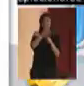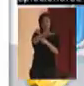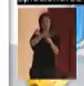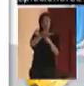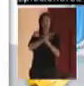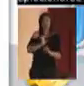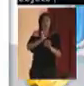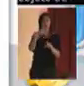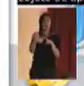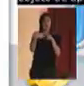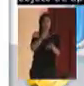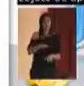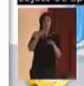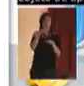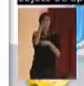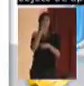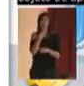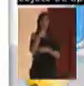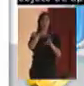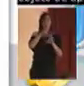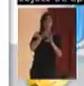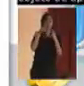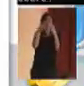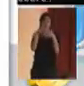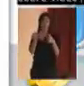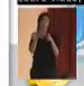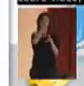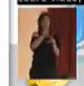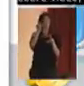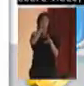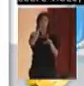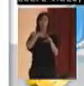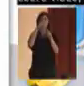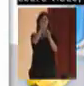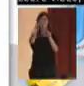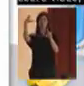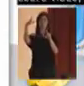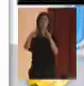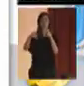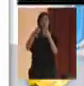mouse onto the specific areas of the learning objects, about images, videos, etc.